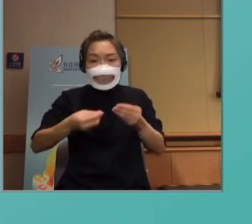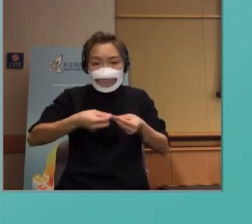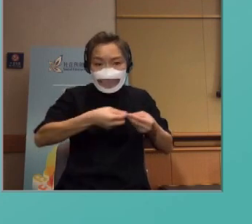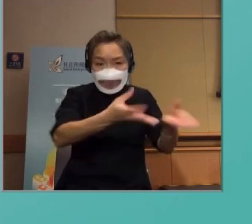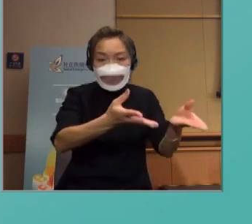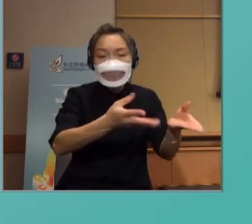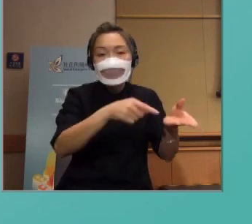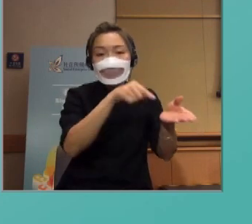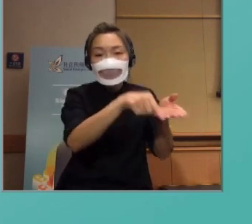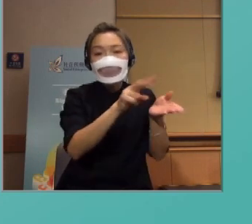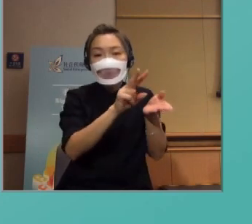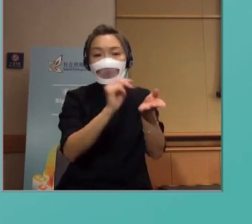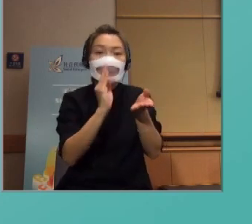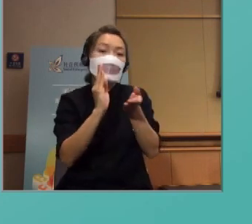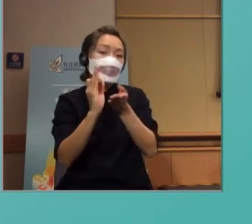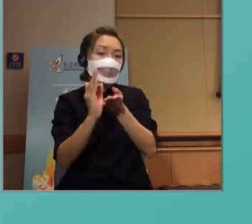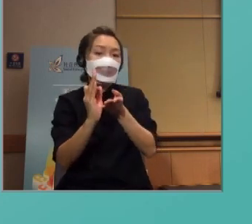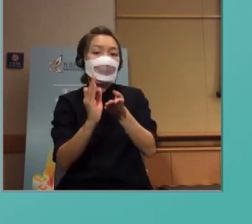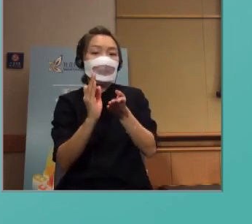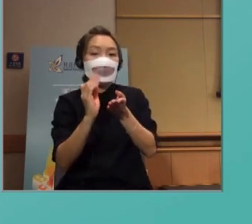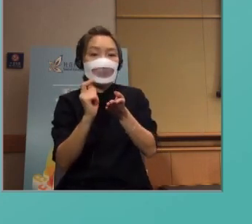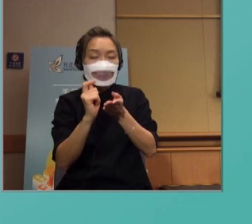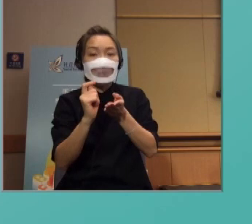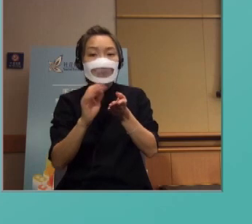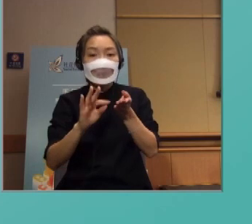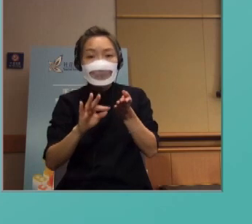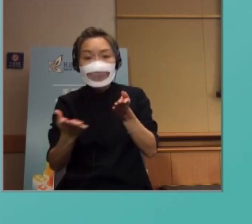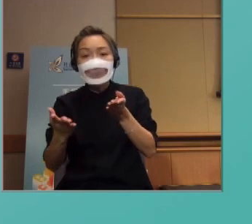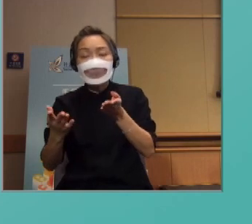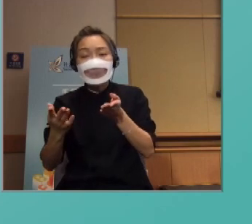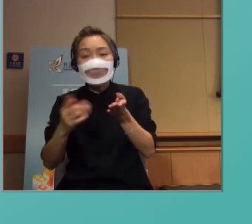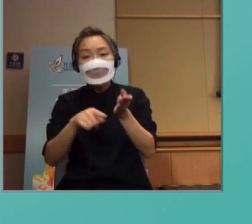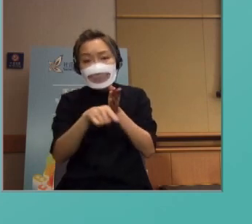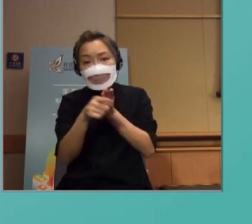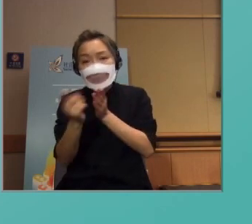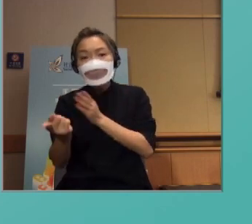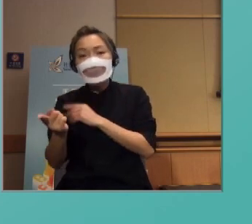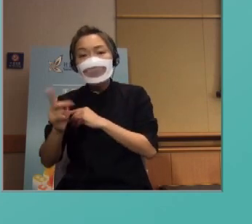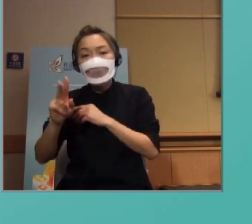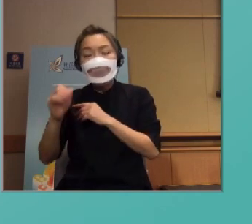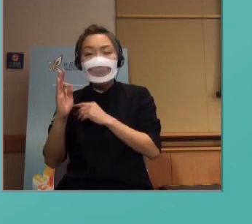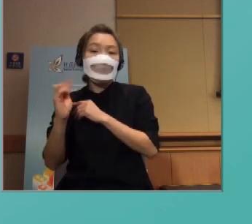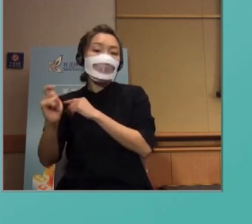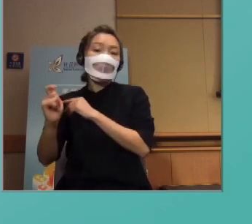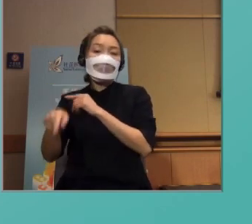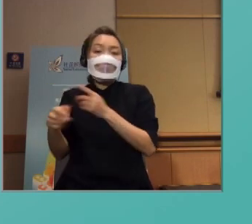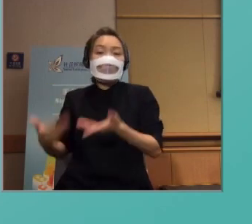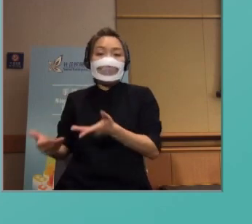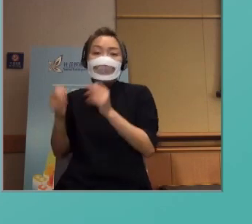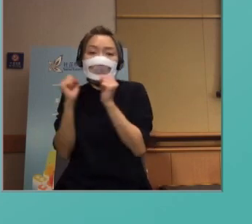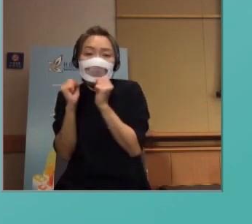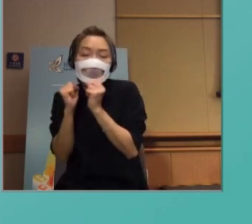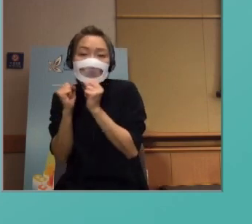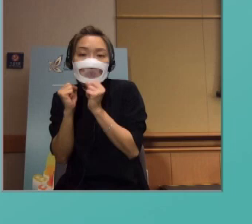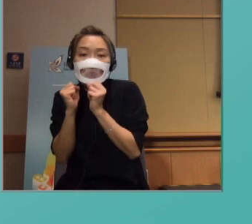bottom or the trough of that cycle, but we don't know what comes next, right? So these are the big questions